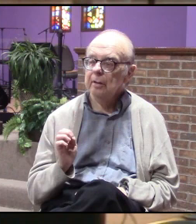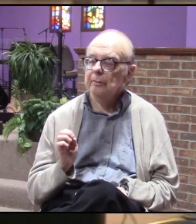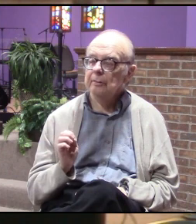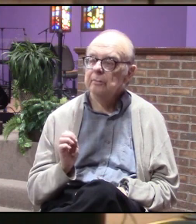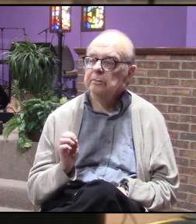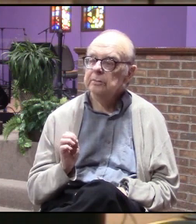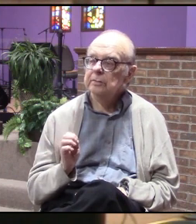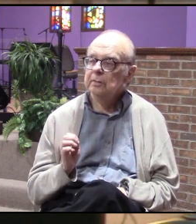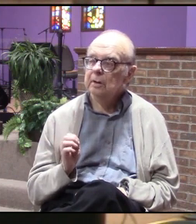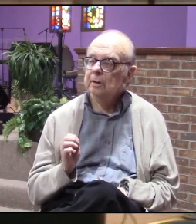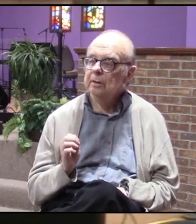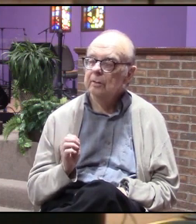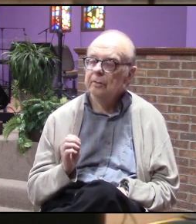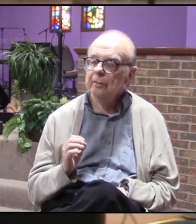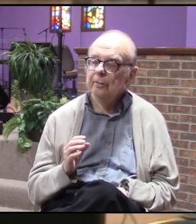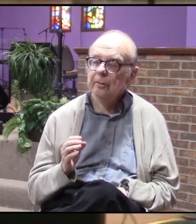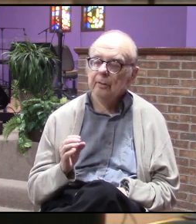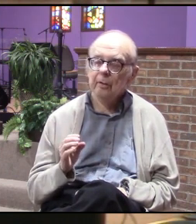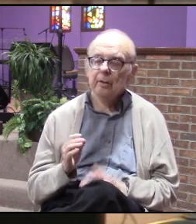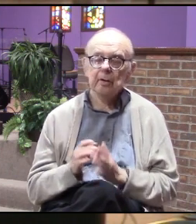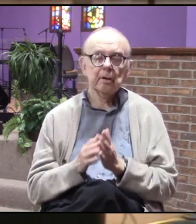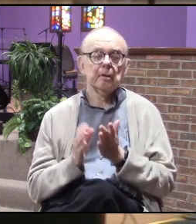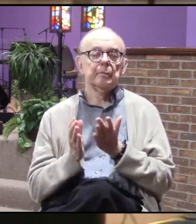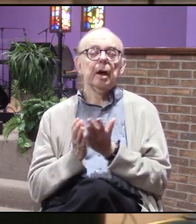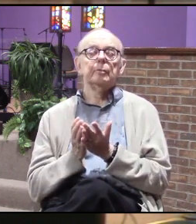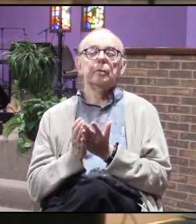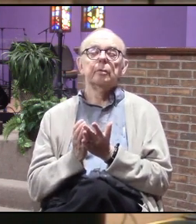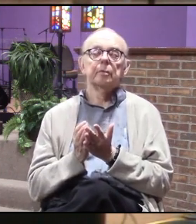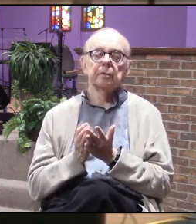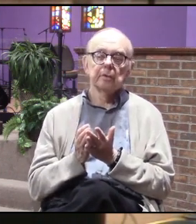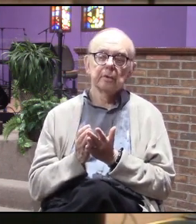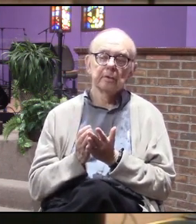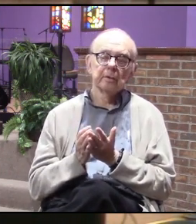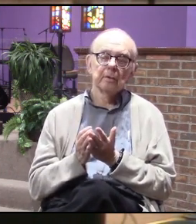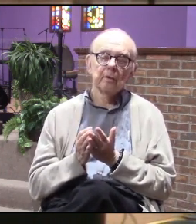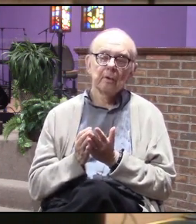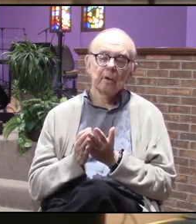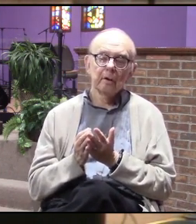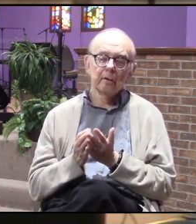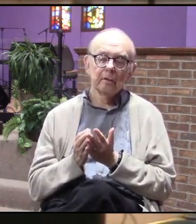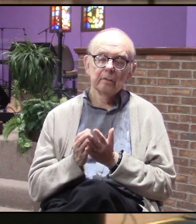Okay? And so in the Bible,